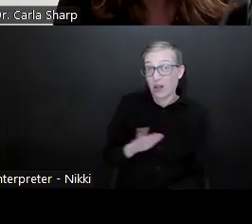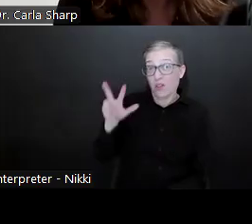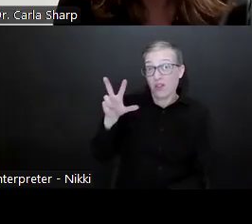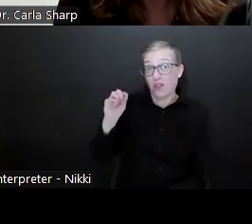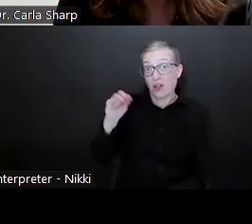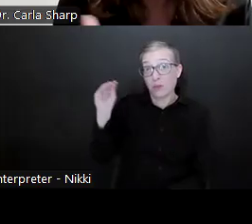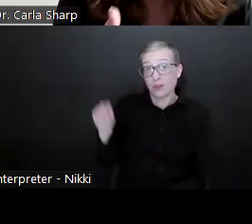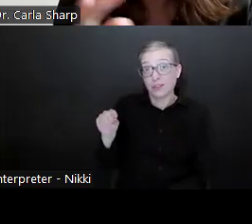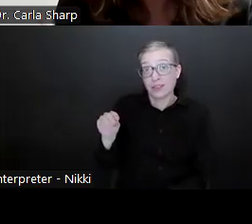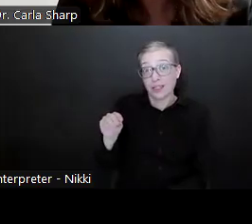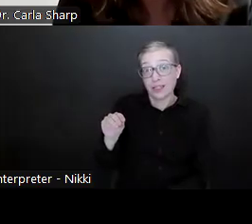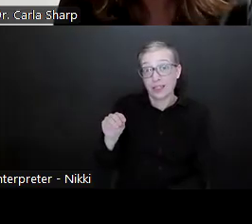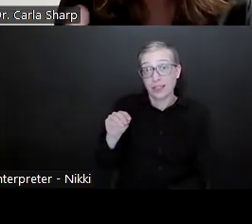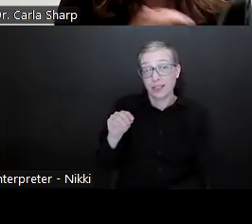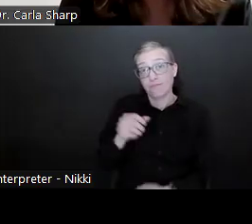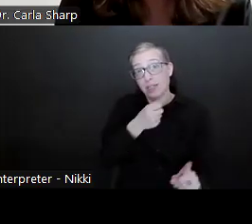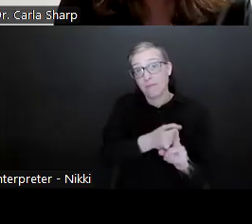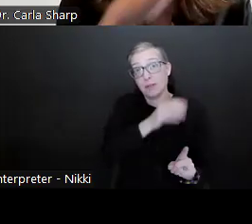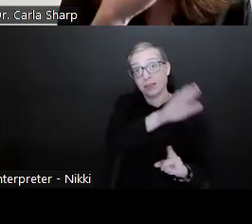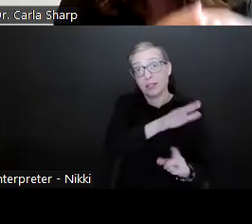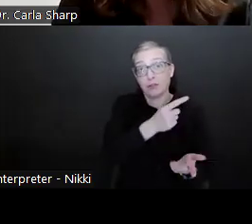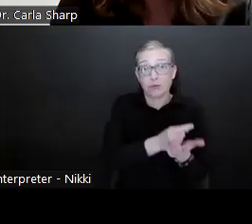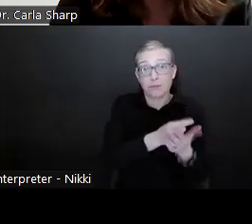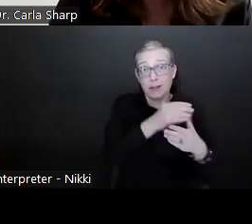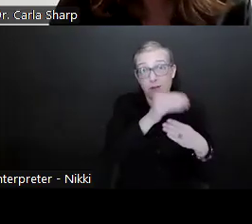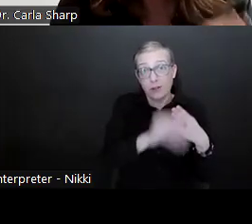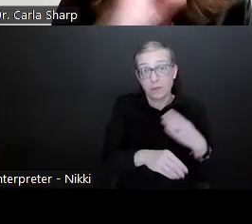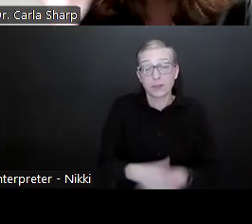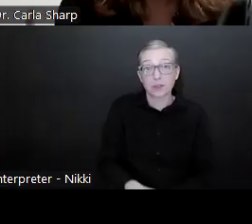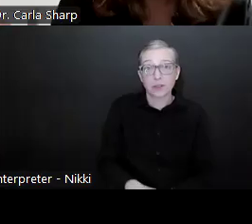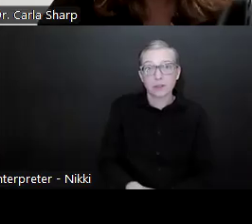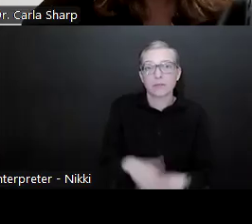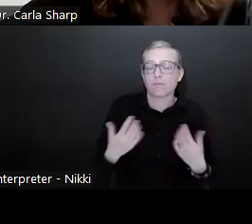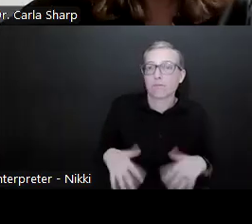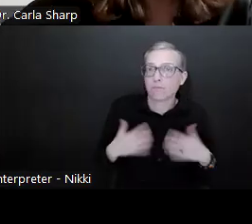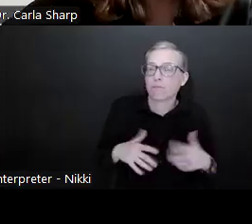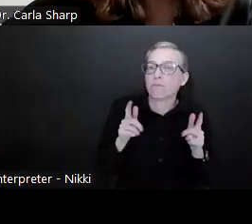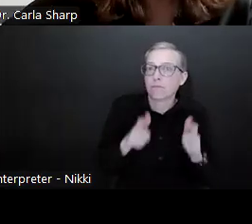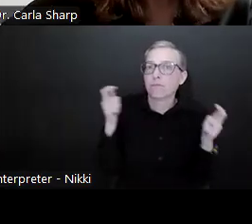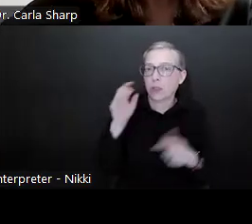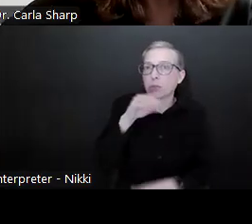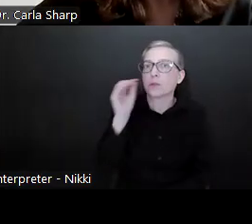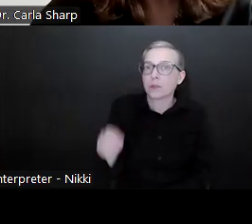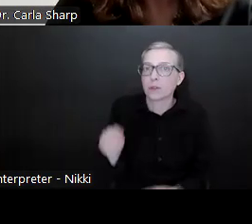treatment outcomes. This is a huge effect size compared to everything else that we measure that accounts